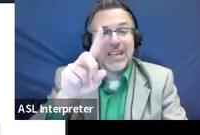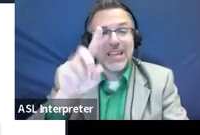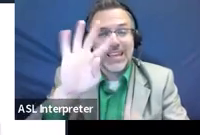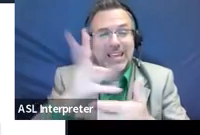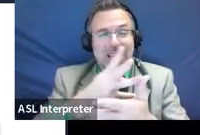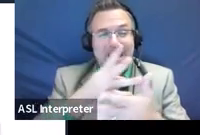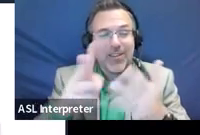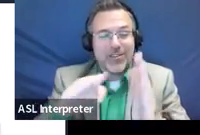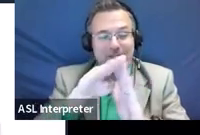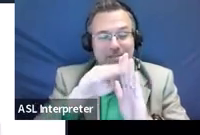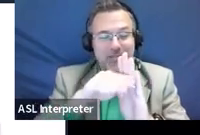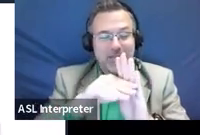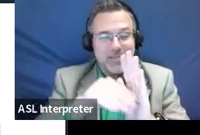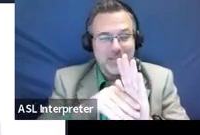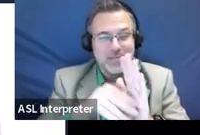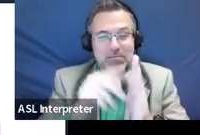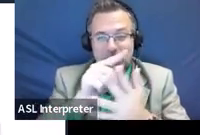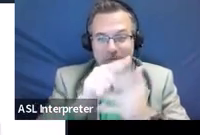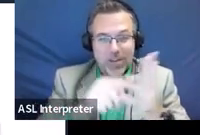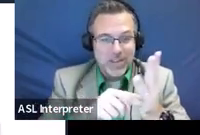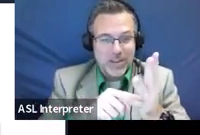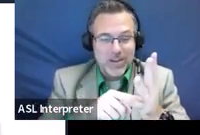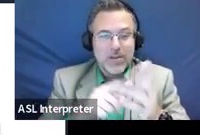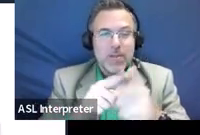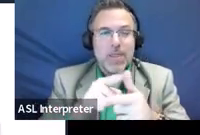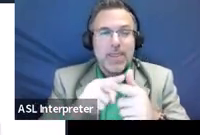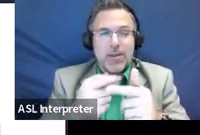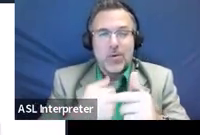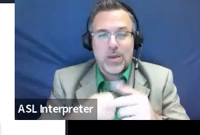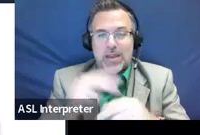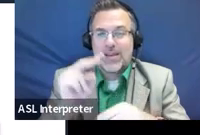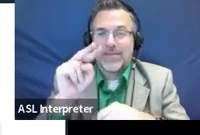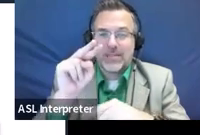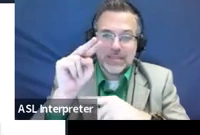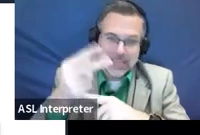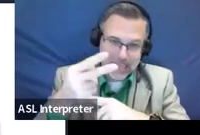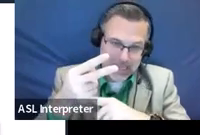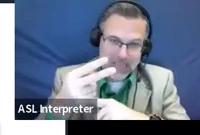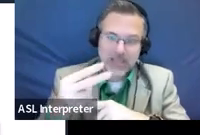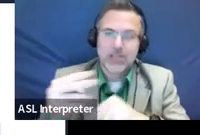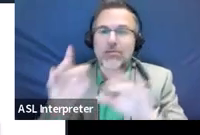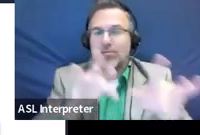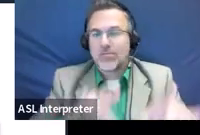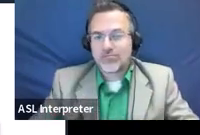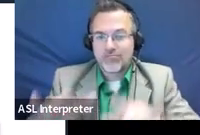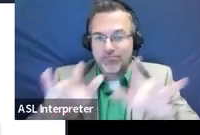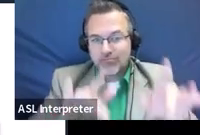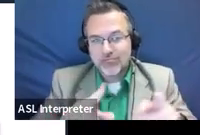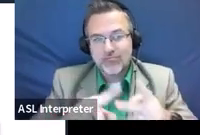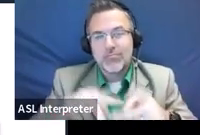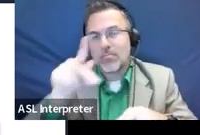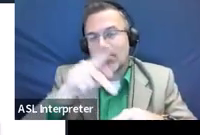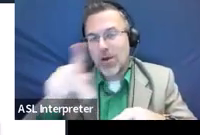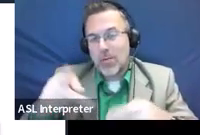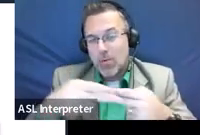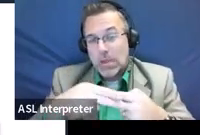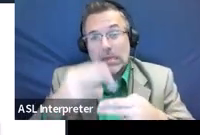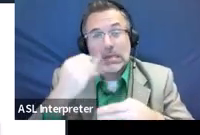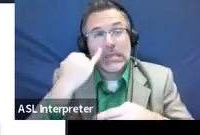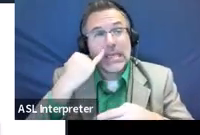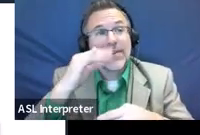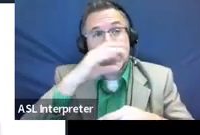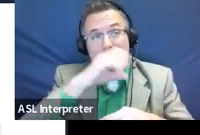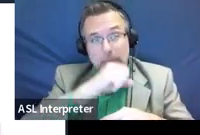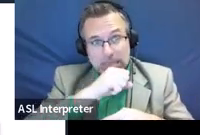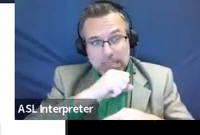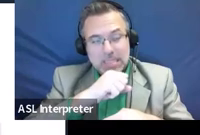PD that's upcoming. And then we have our second one where it's recordings and PowerPoints. So if you miss it, we